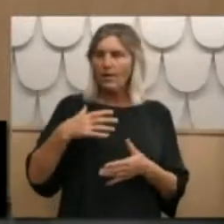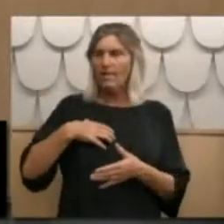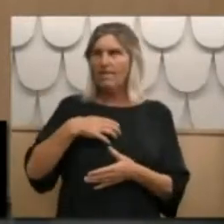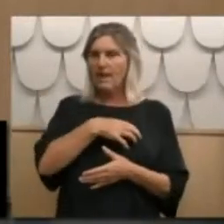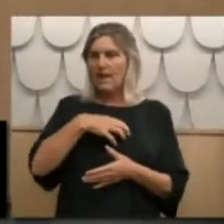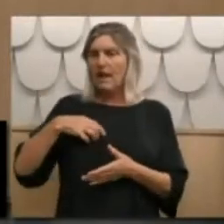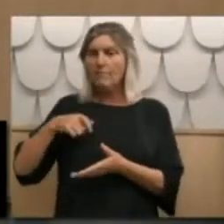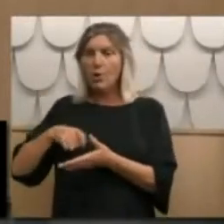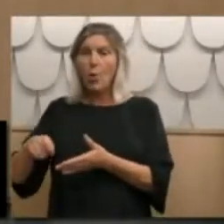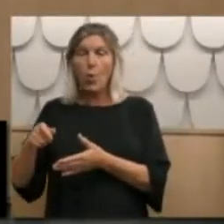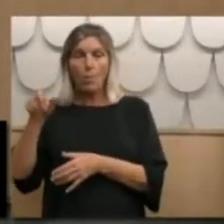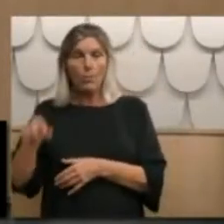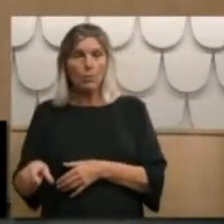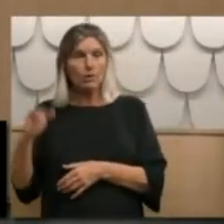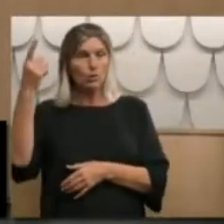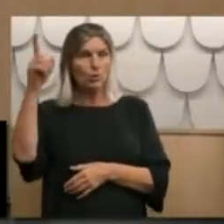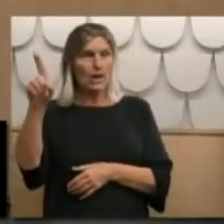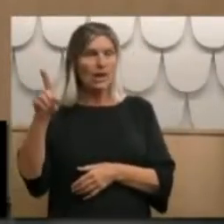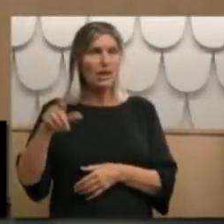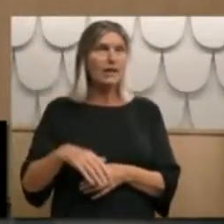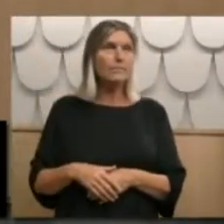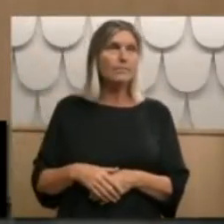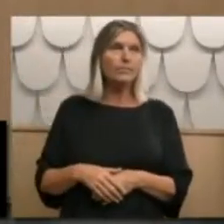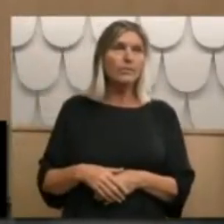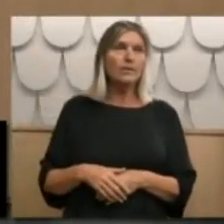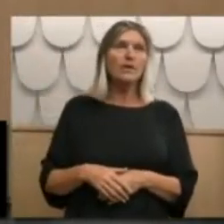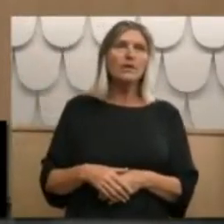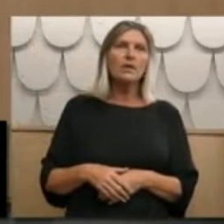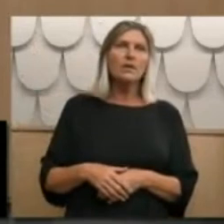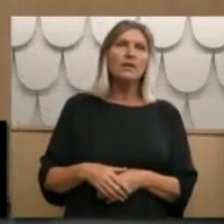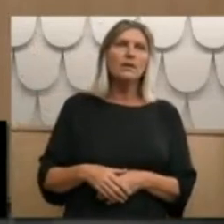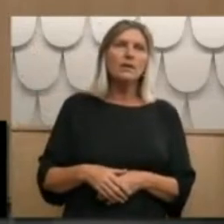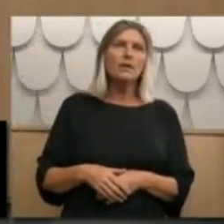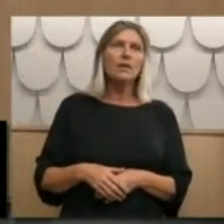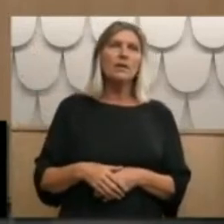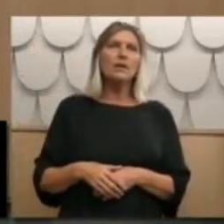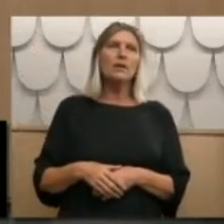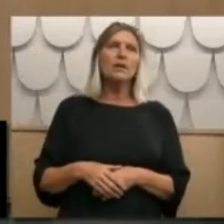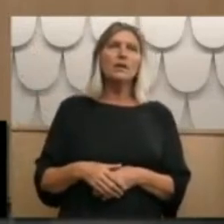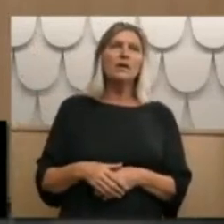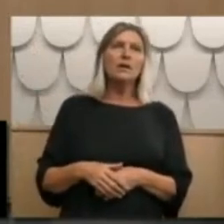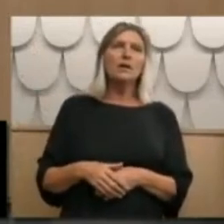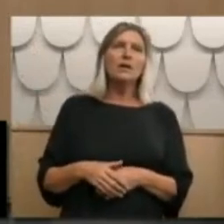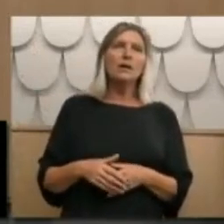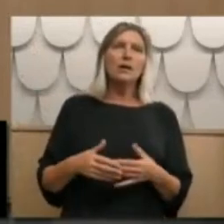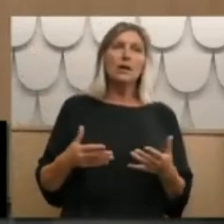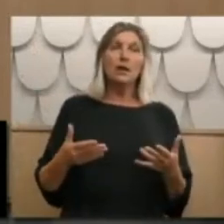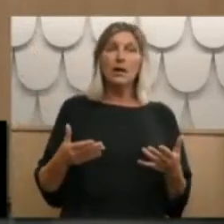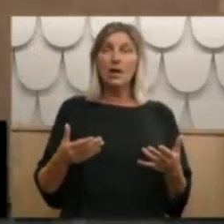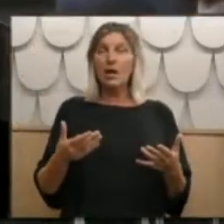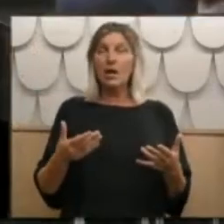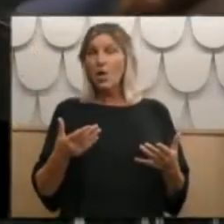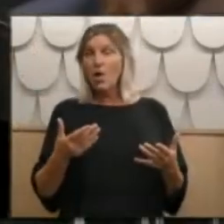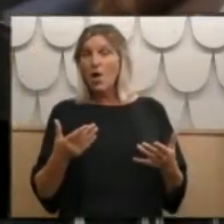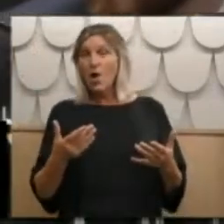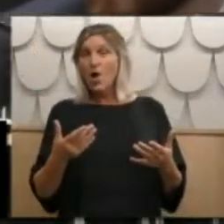today, should be mitigated in any way by the ACC regime? Well, thank you for raising that,